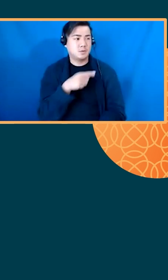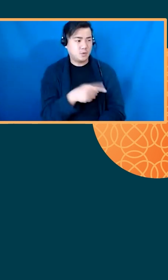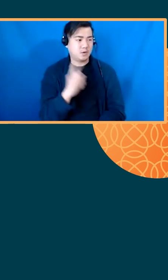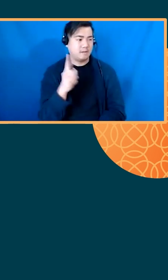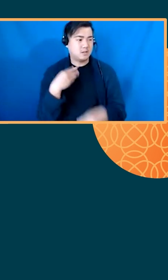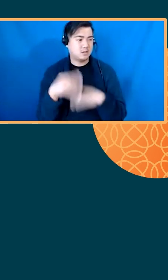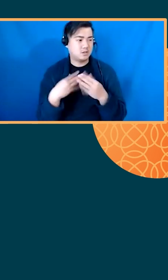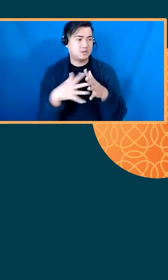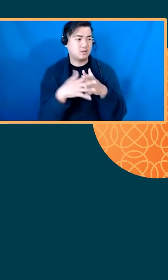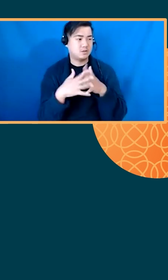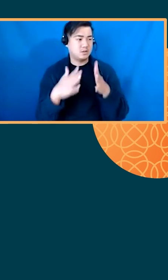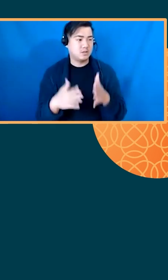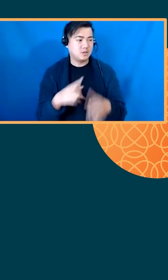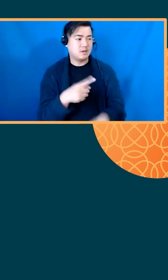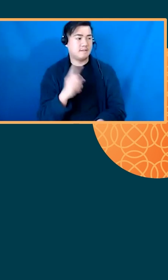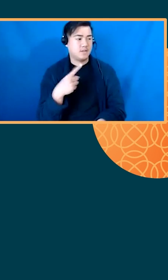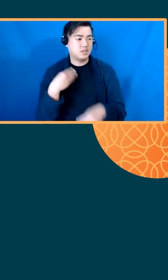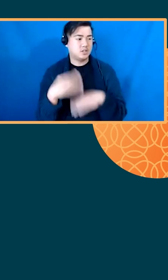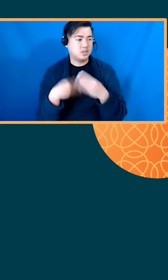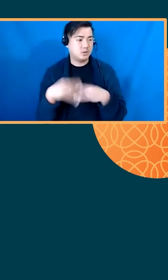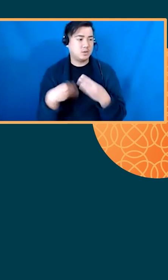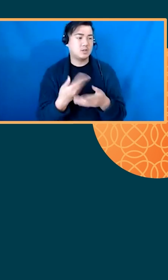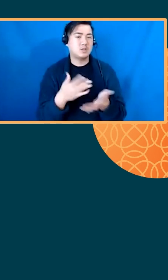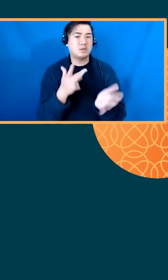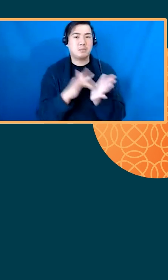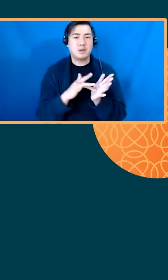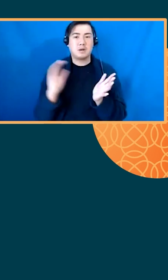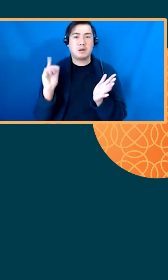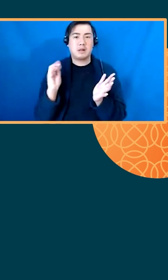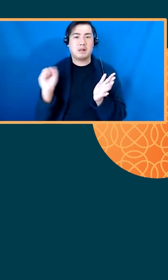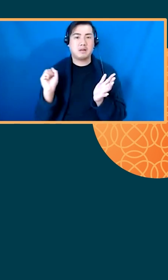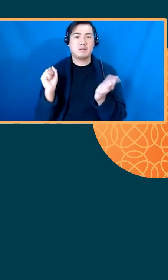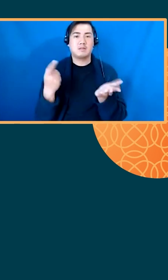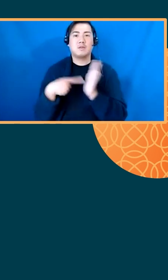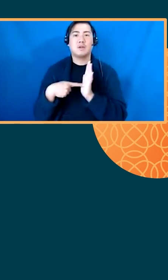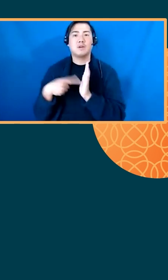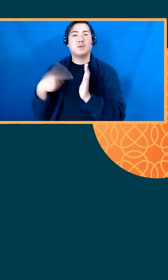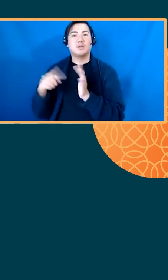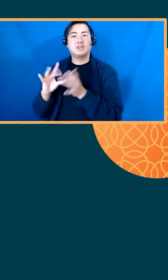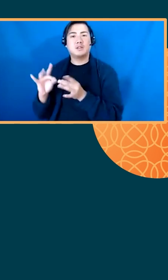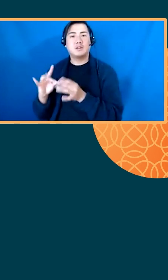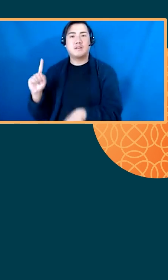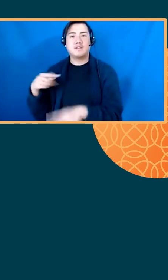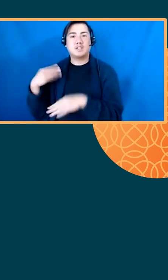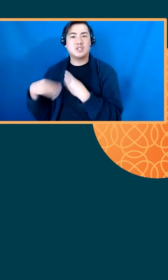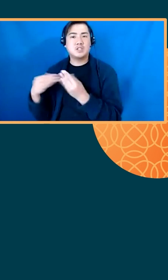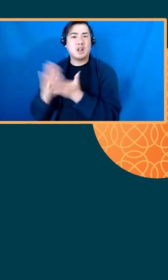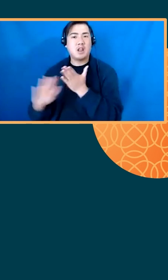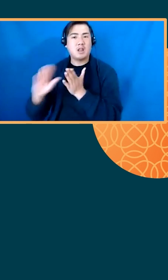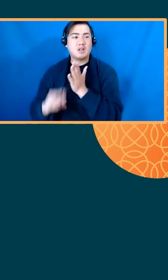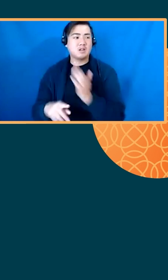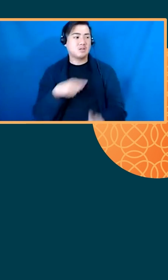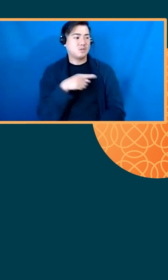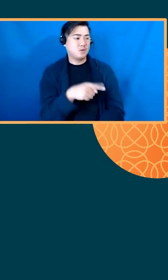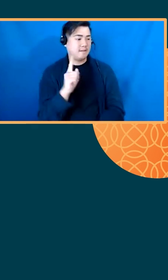first gen middle class, right? We say like students who are first gen college students, you're first generation middle class. Like you don't